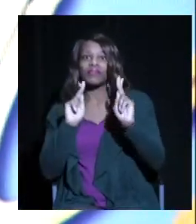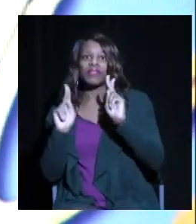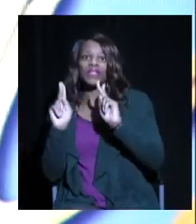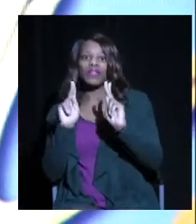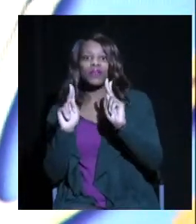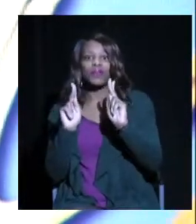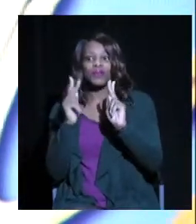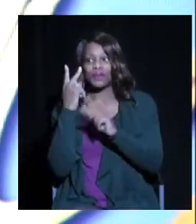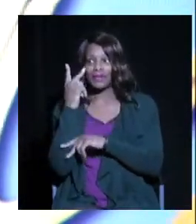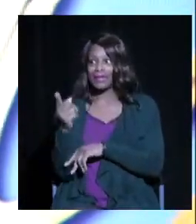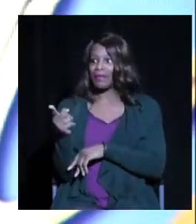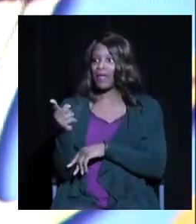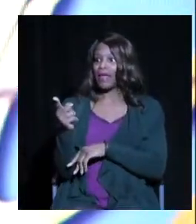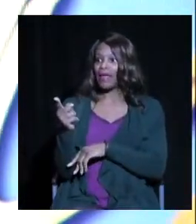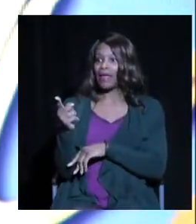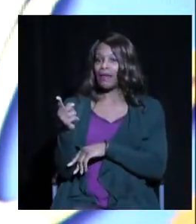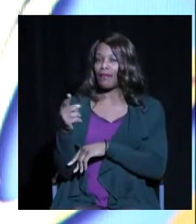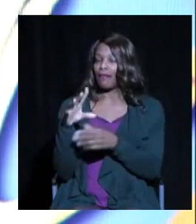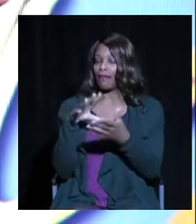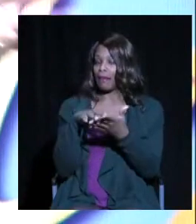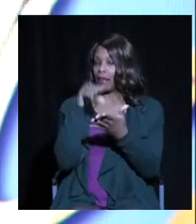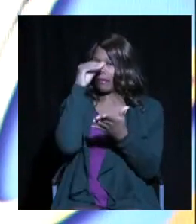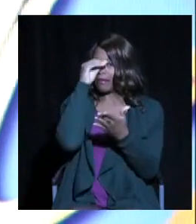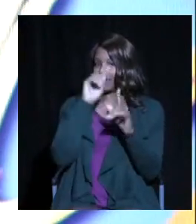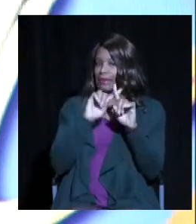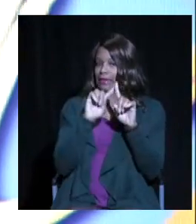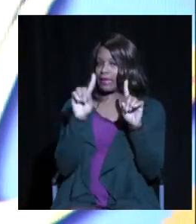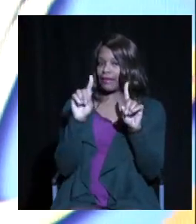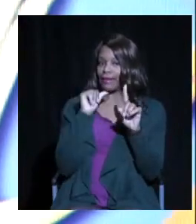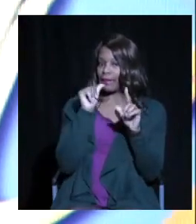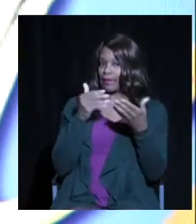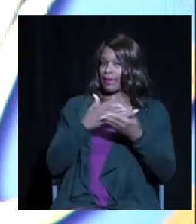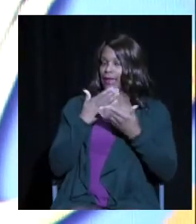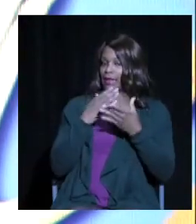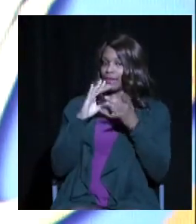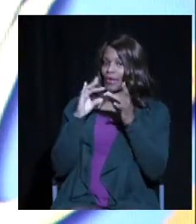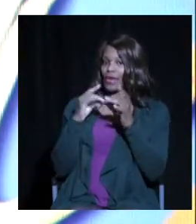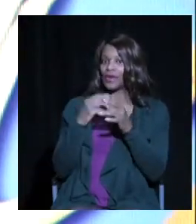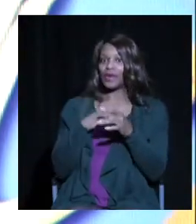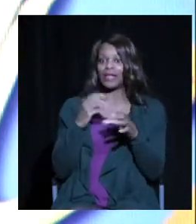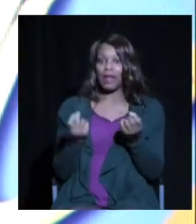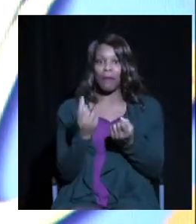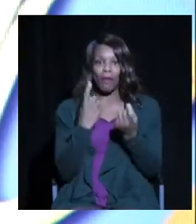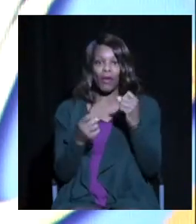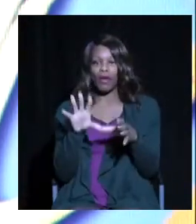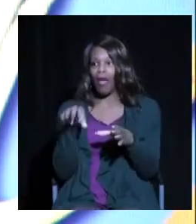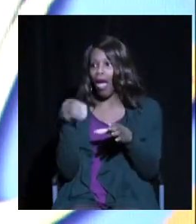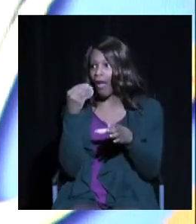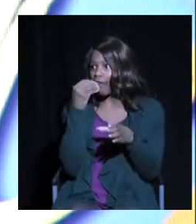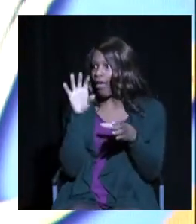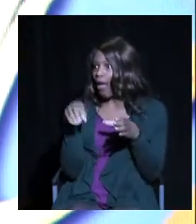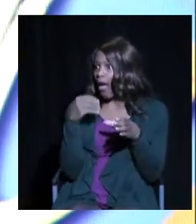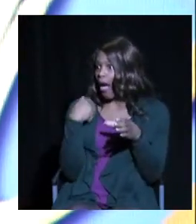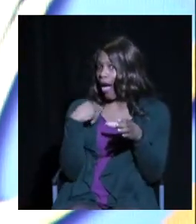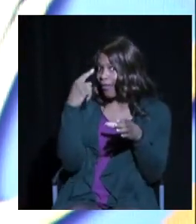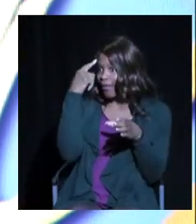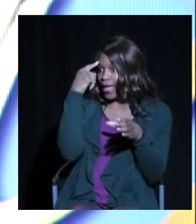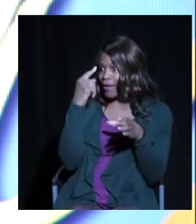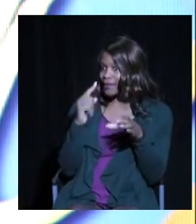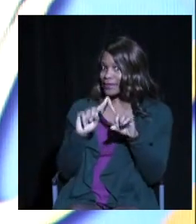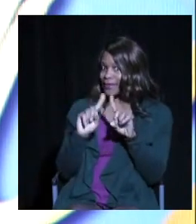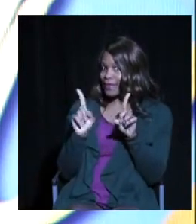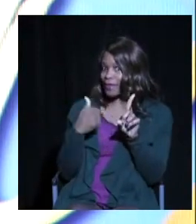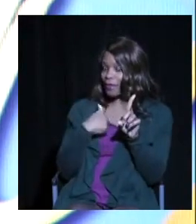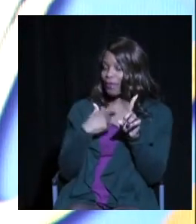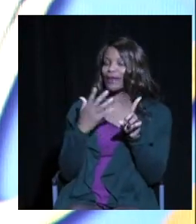names. But then they learn there's some other stuff going on, and people can't wait. They're pulling out popcorn because they're like, man, I thought it was something else, and we're learning